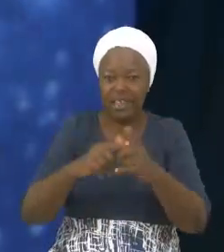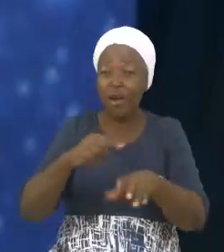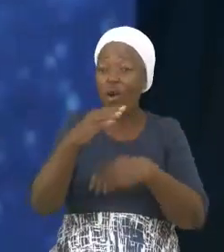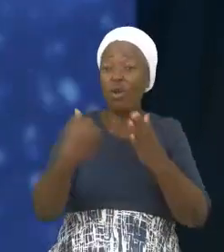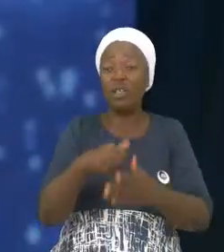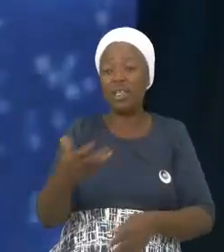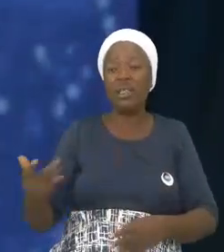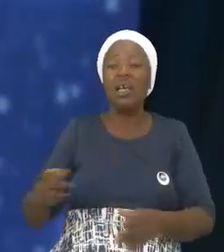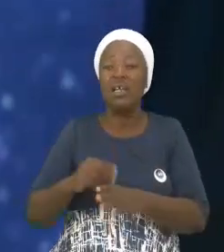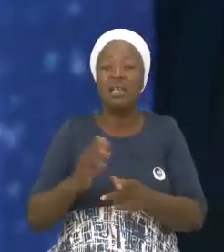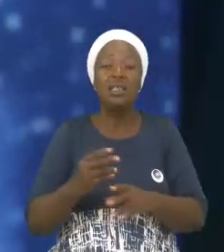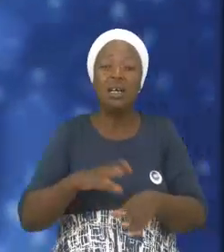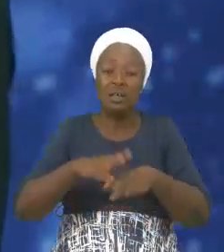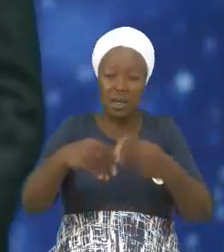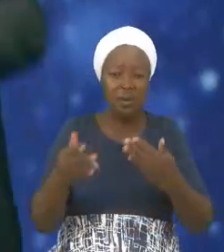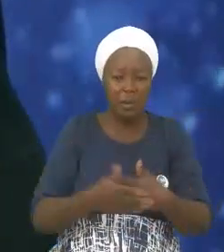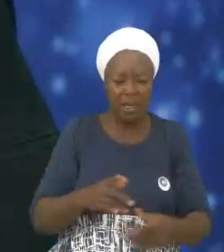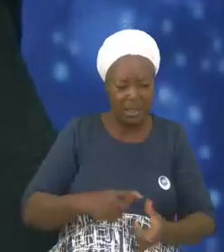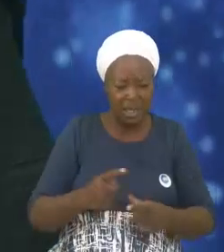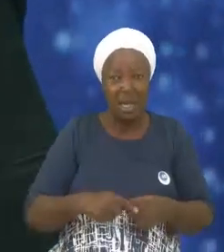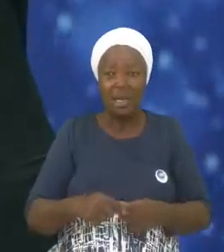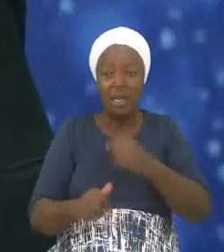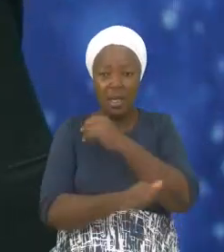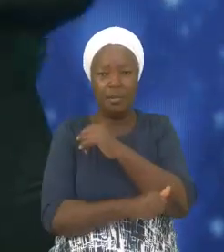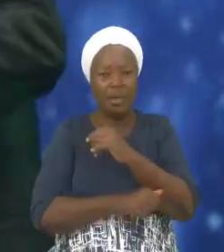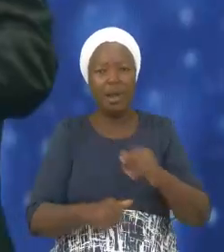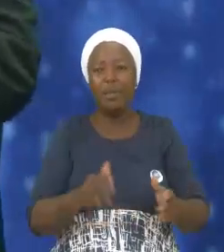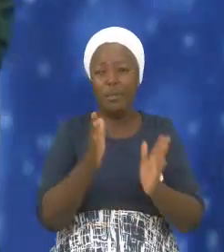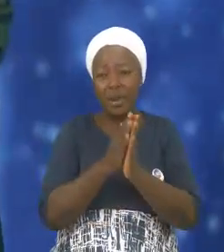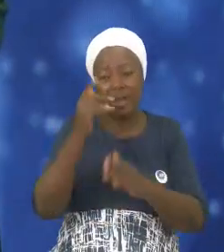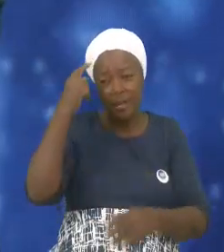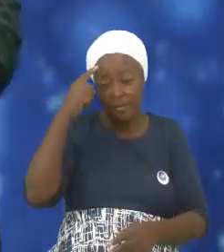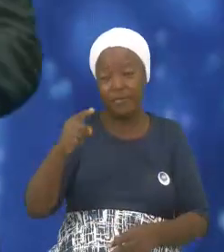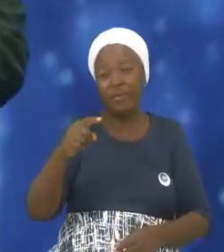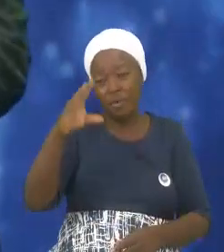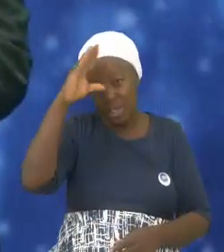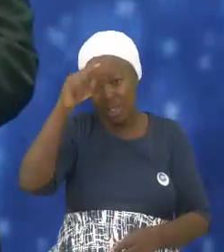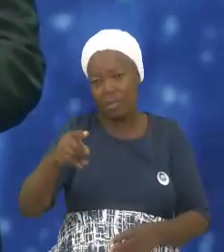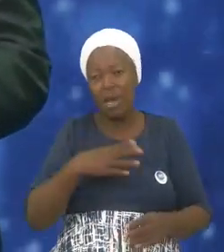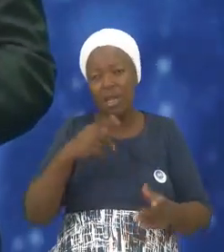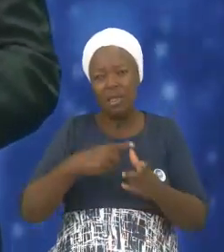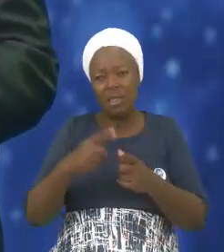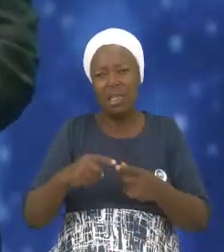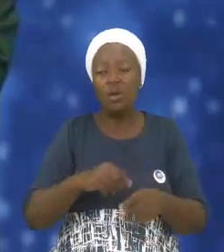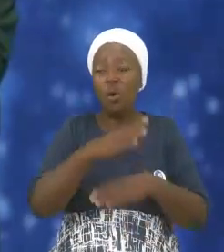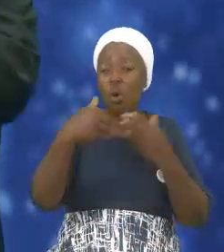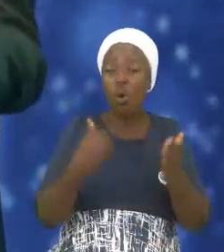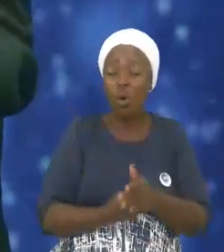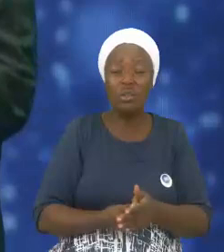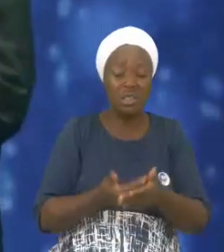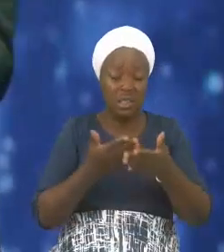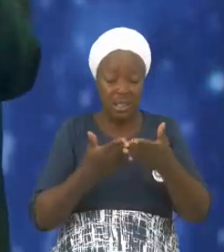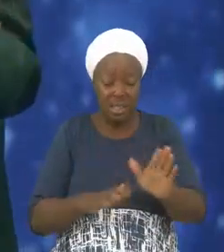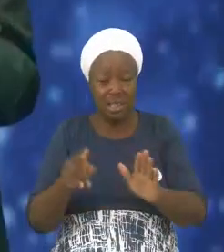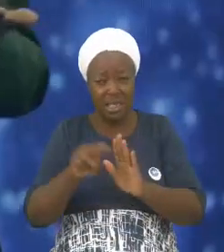Get everything back. And Abraham prayed for him. It didn't take 5 minutes. All the deadness in the womb of the